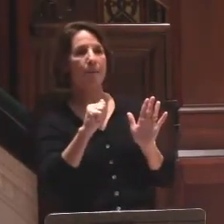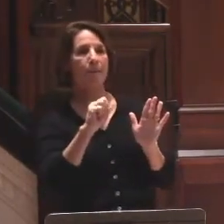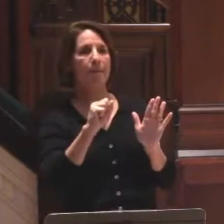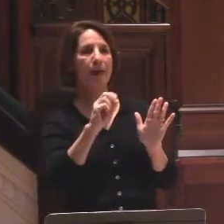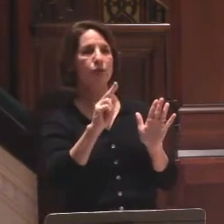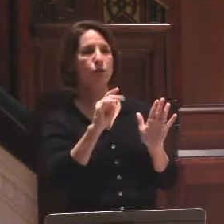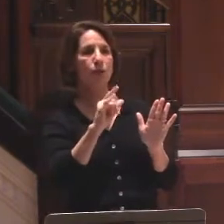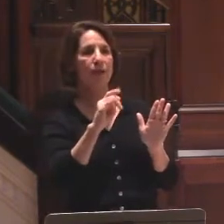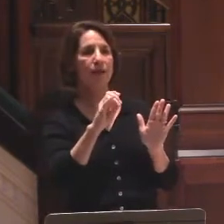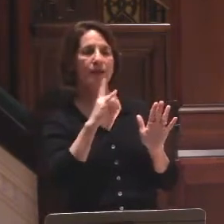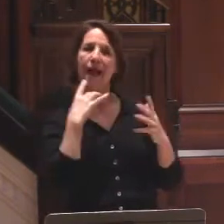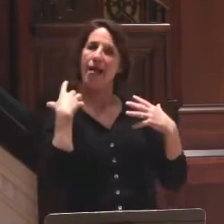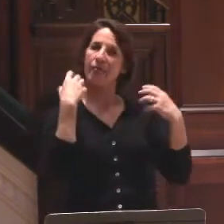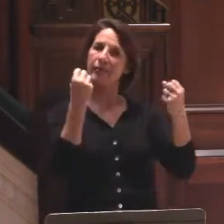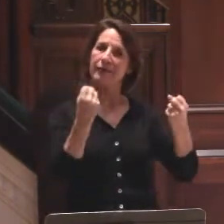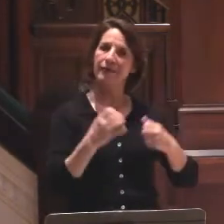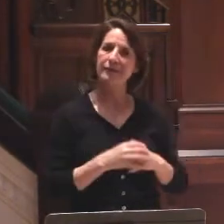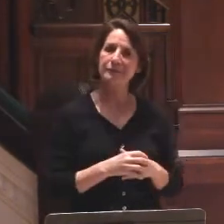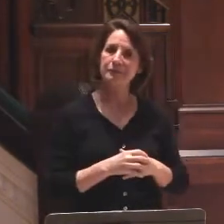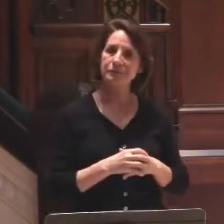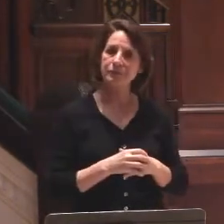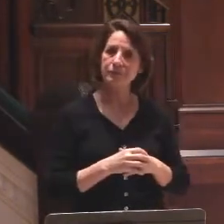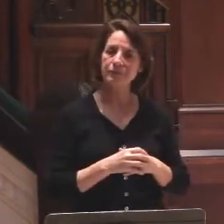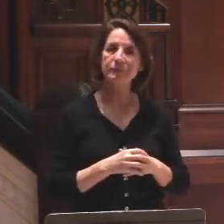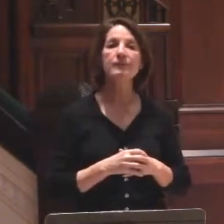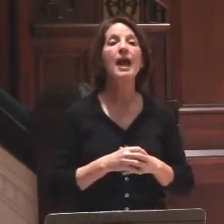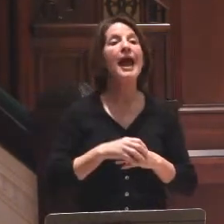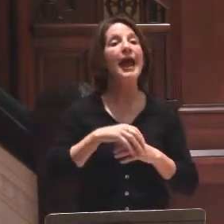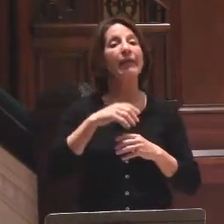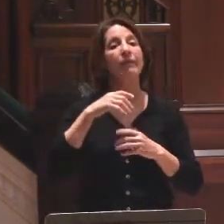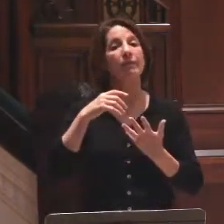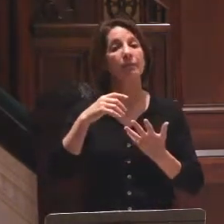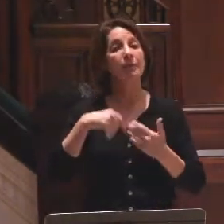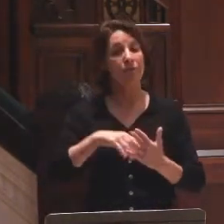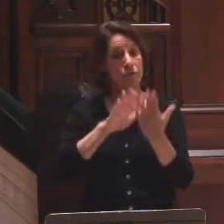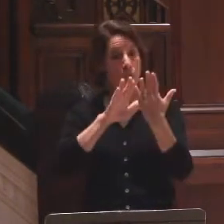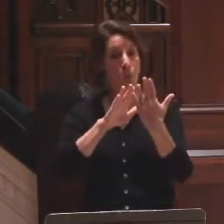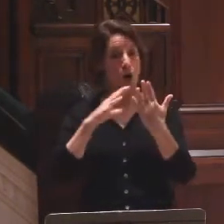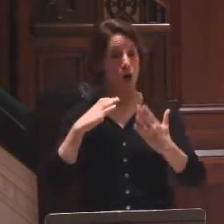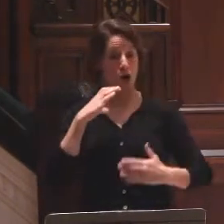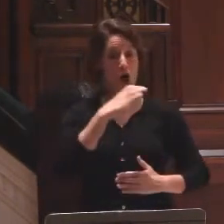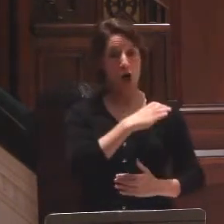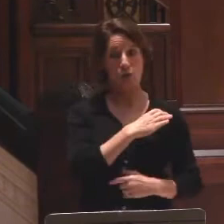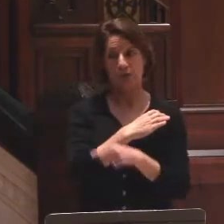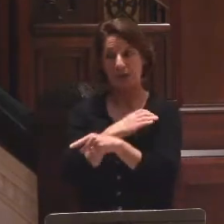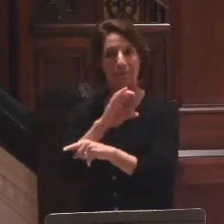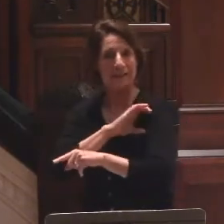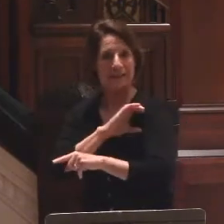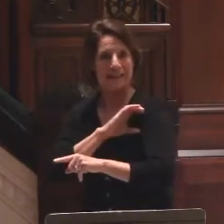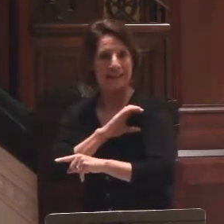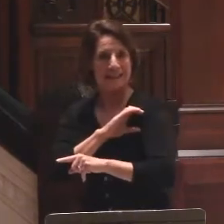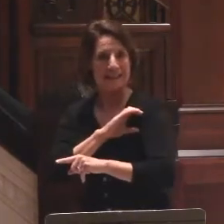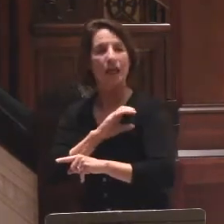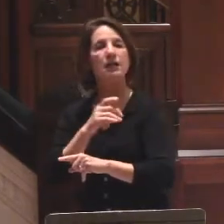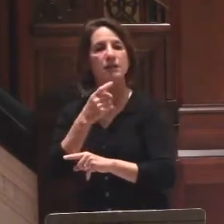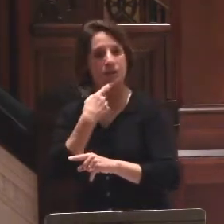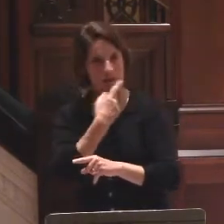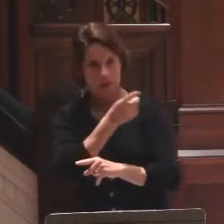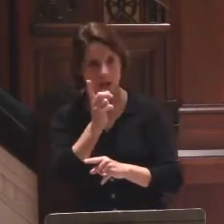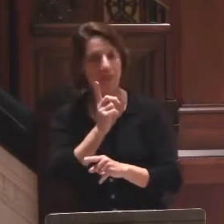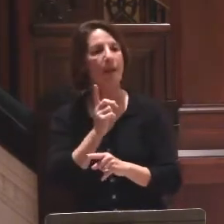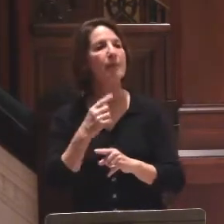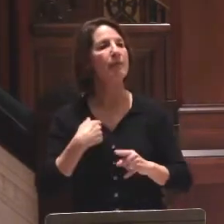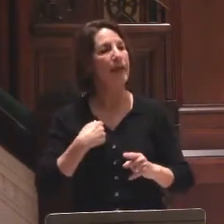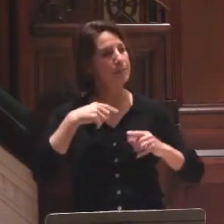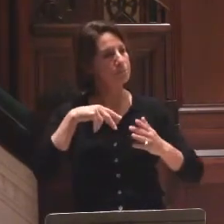healthy masculinity. In their hearing before Congress, they told us what they did. They bravely stood up to the